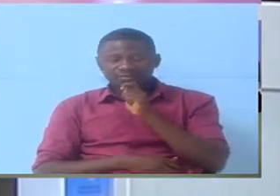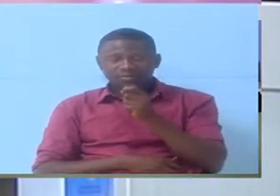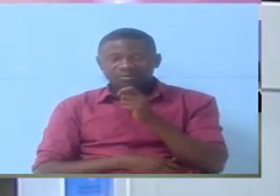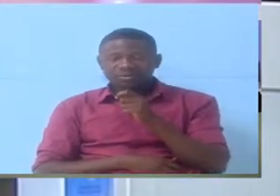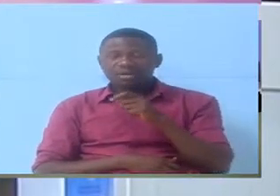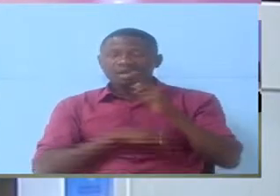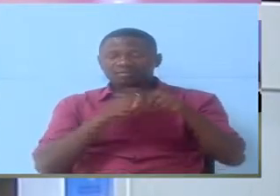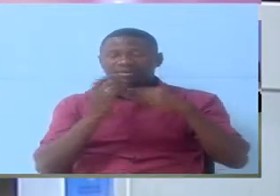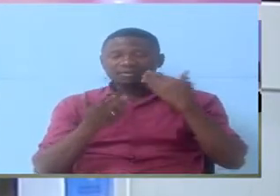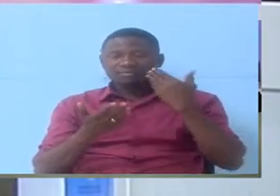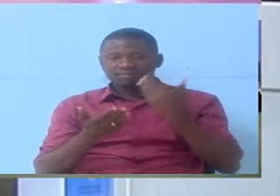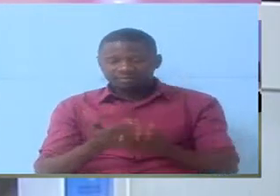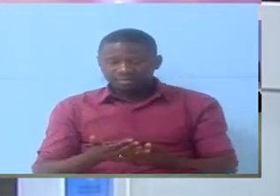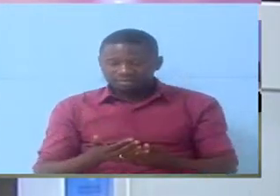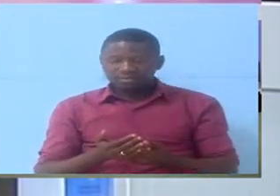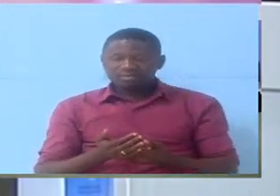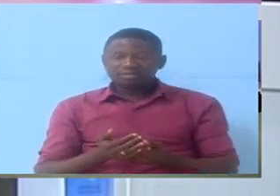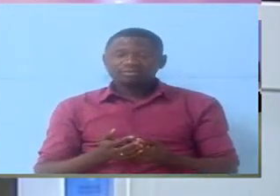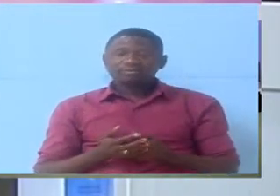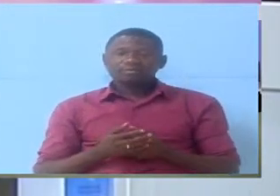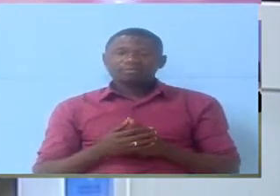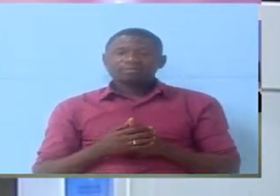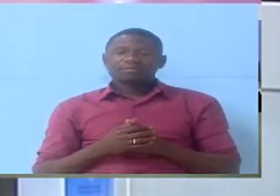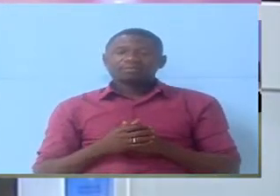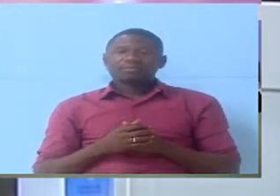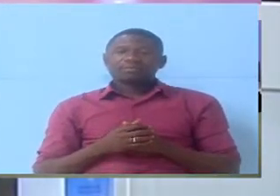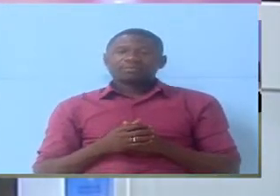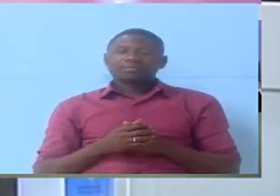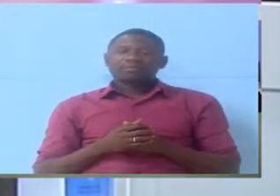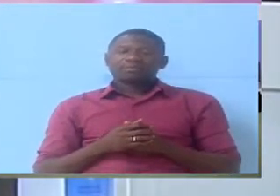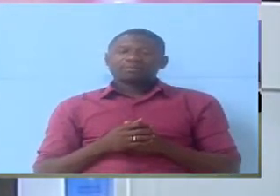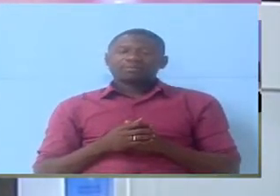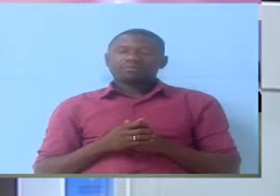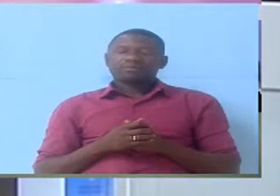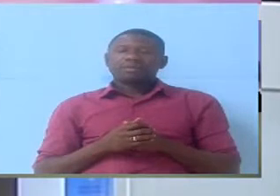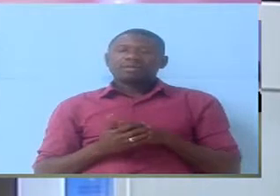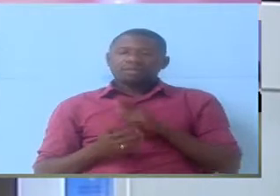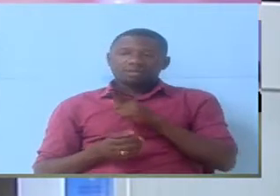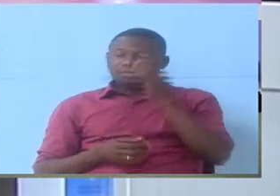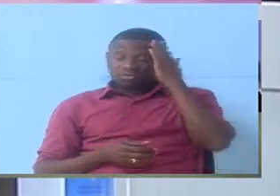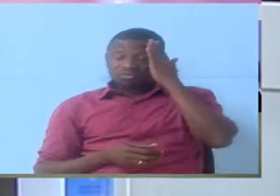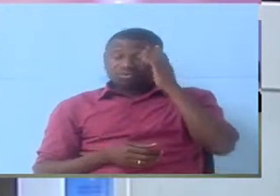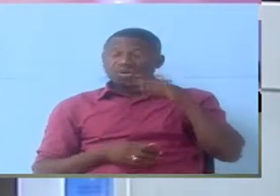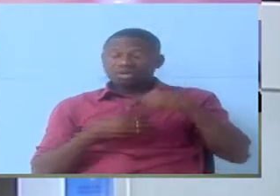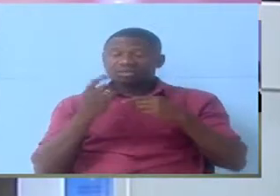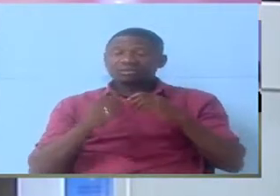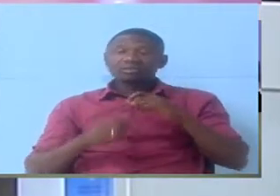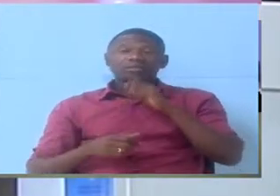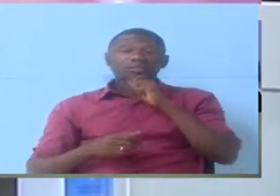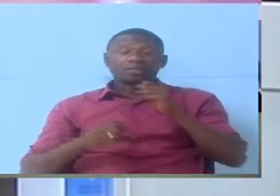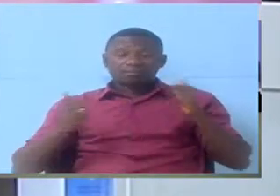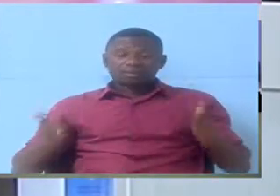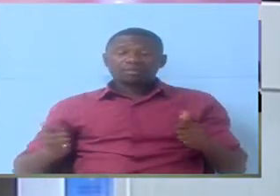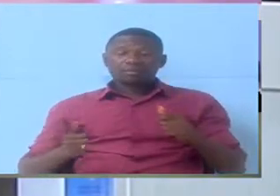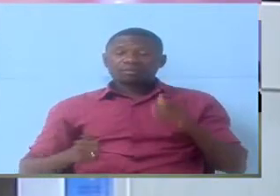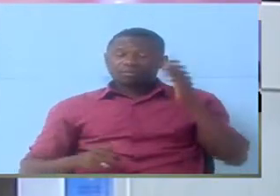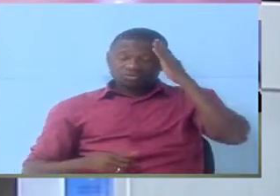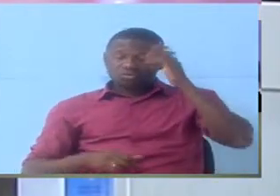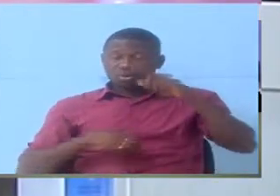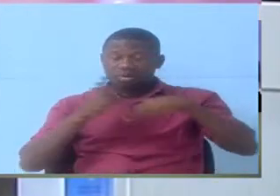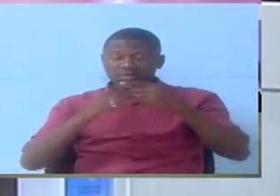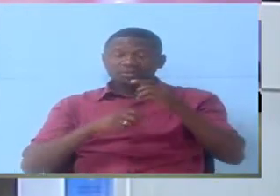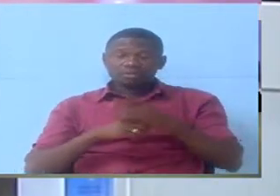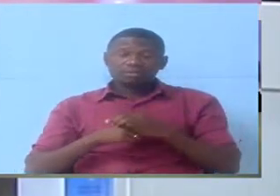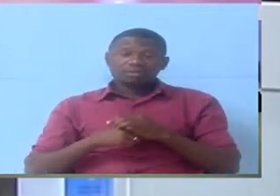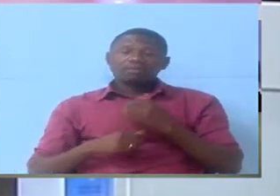end of the day, dilo bandulato. Do you know about it, and the chairman also knows about it? Ngalo ite along adun chairman fana yalong. I asked the panelist.